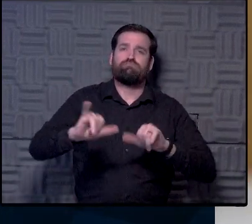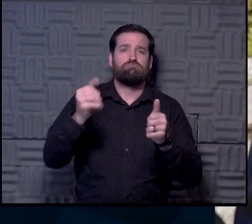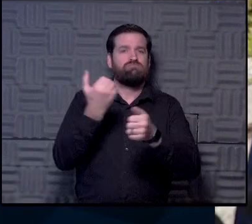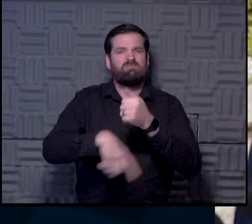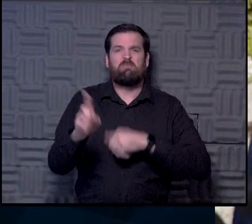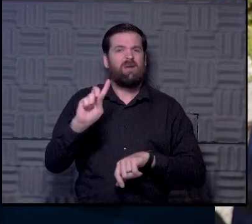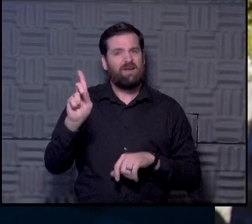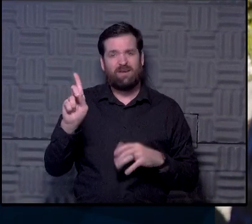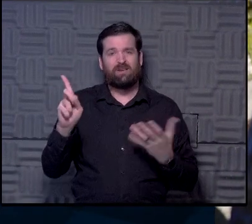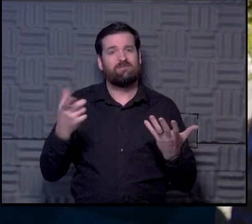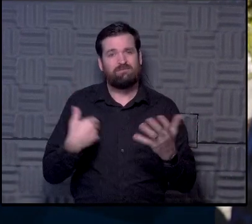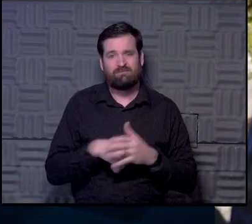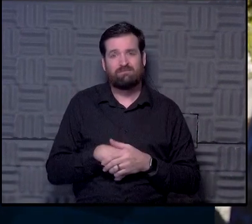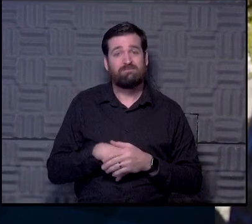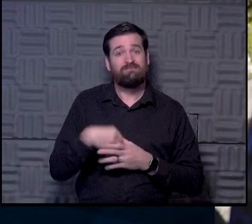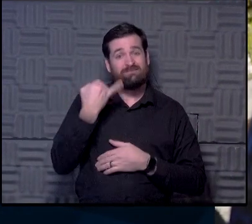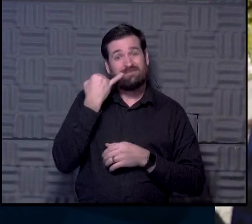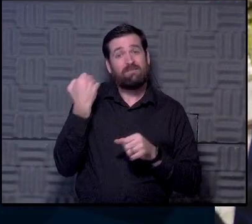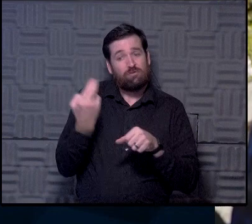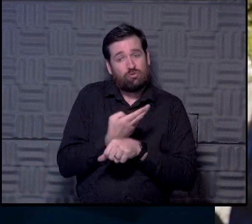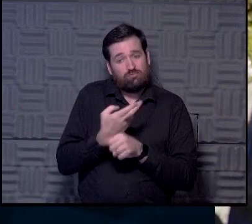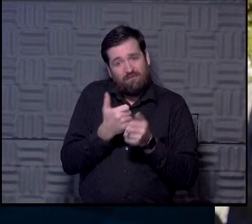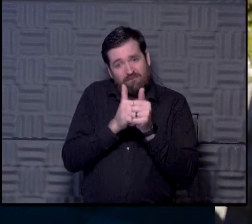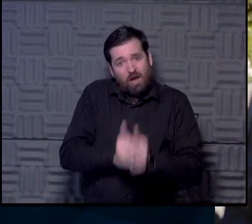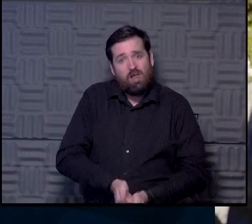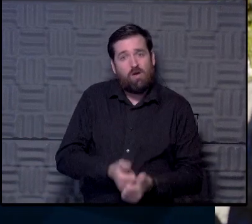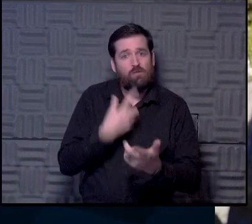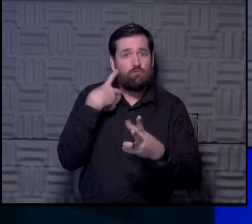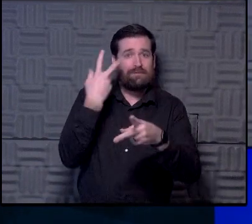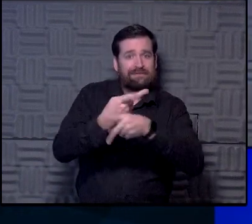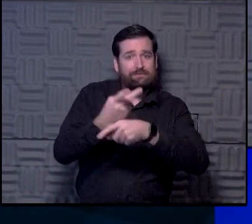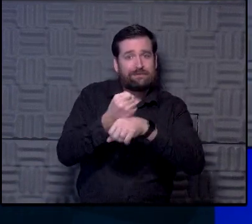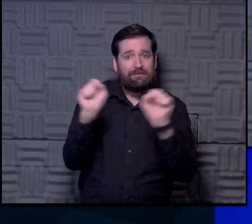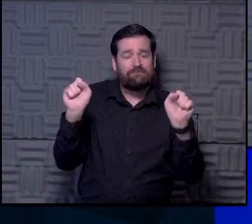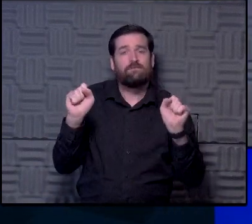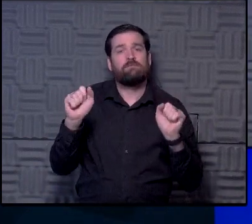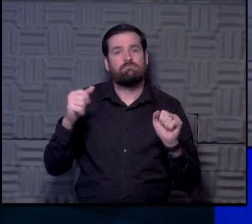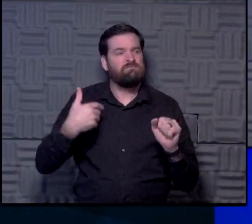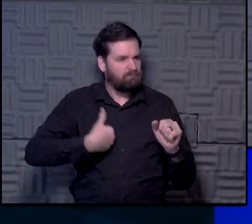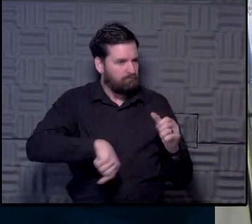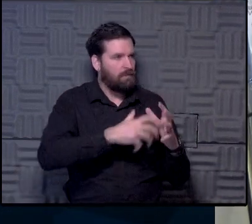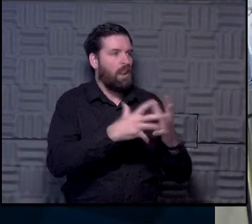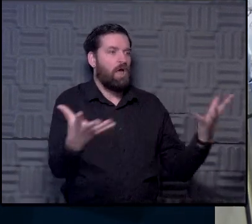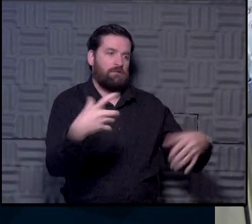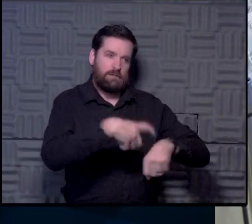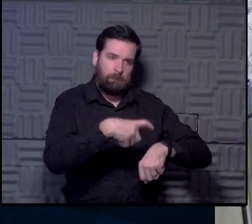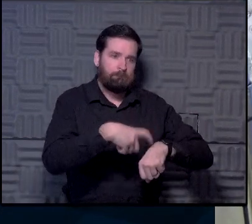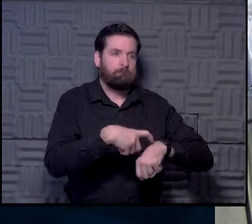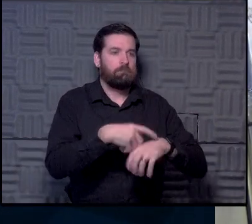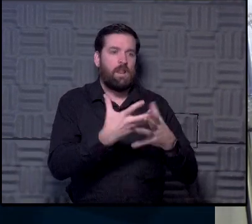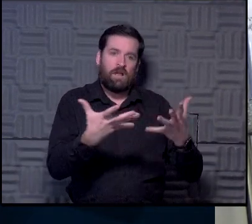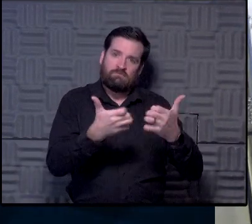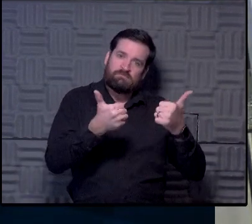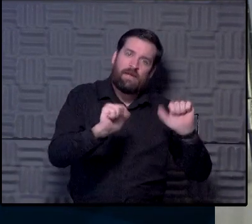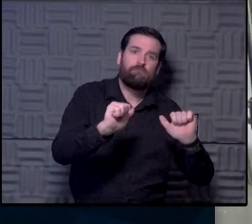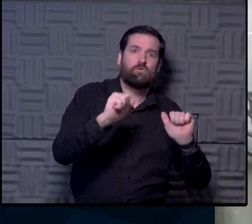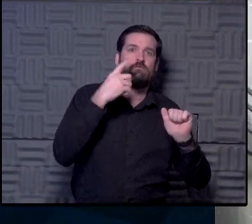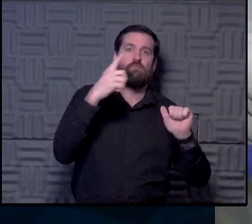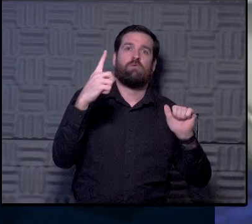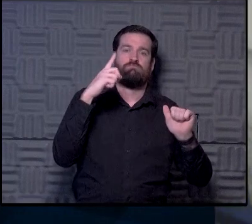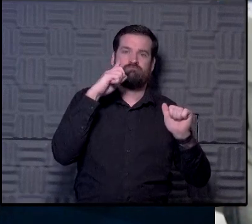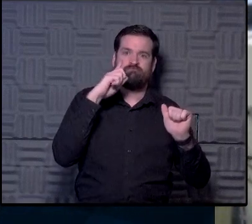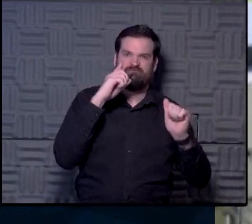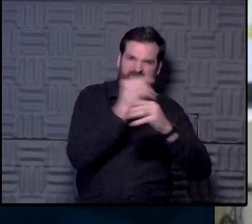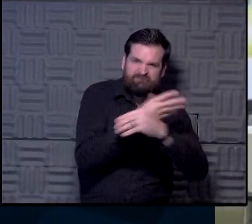are, and if you'll use those pillars, they help keep you safe. We do put a lot of time in, put a lot of effort toward getting everybody